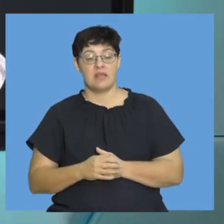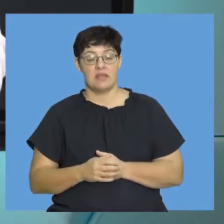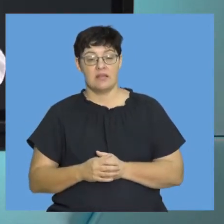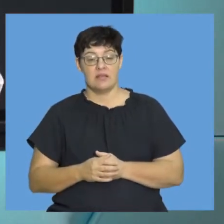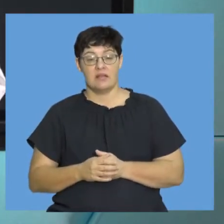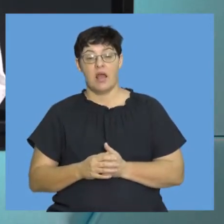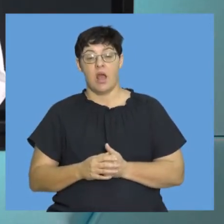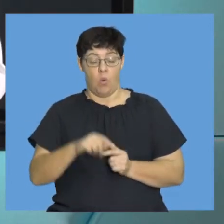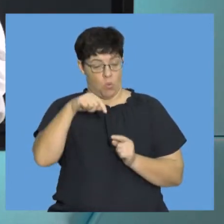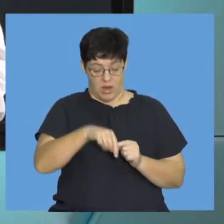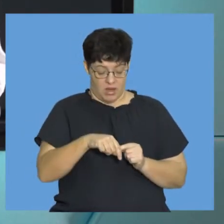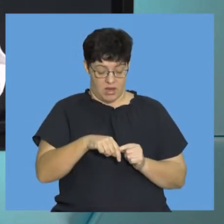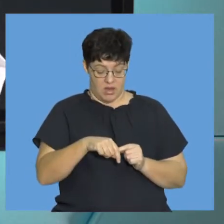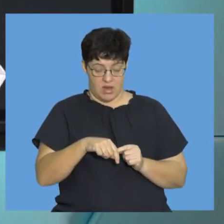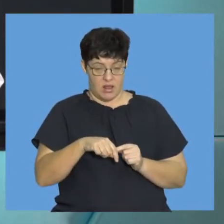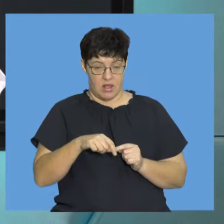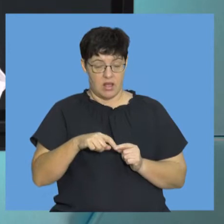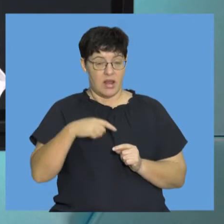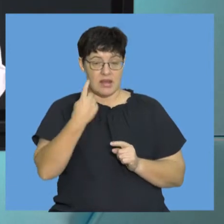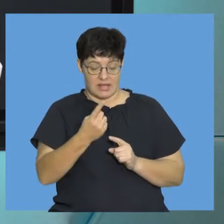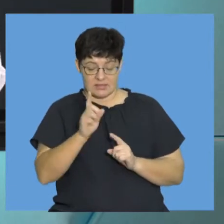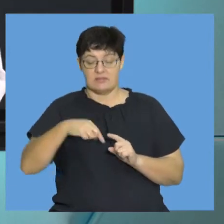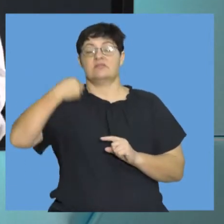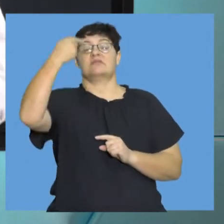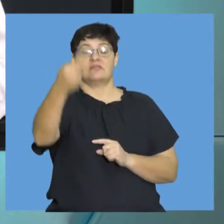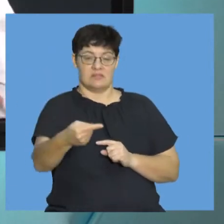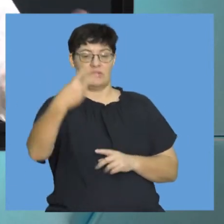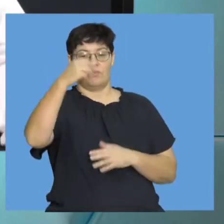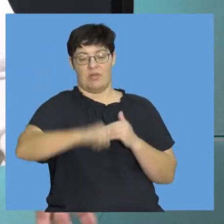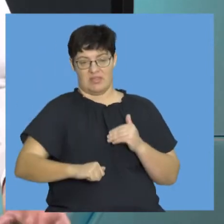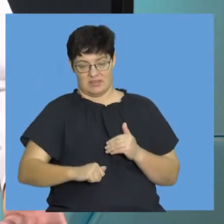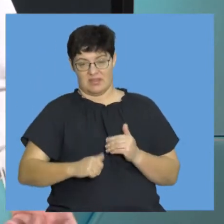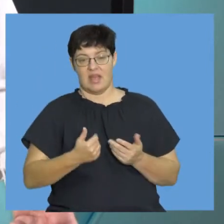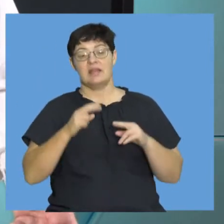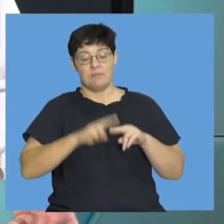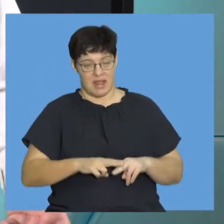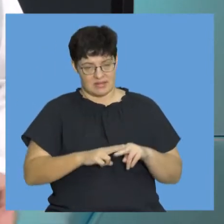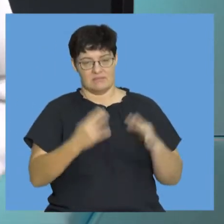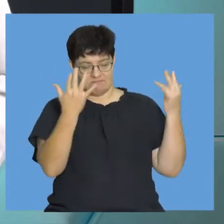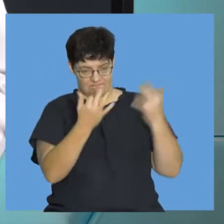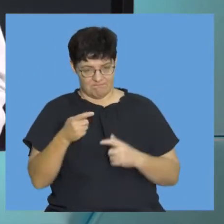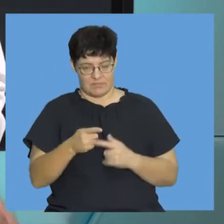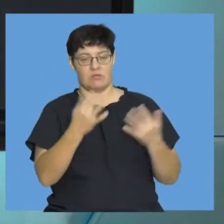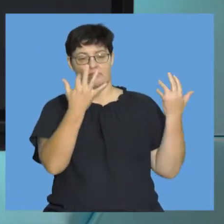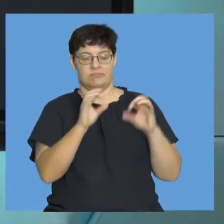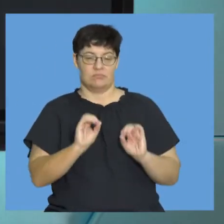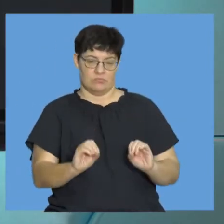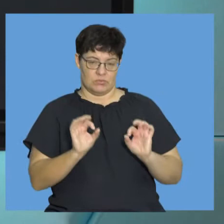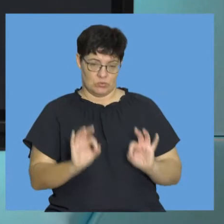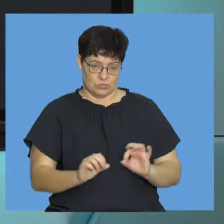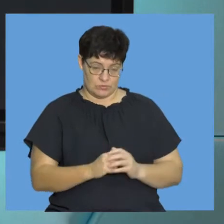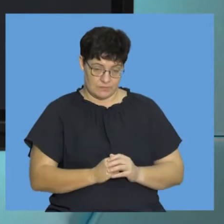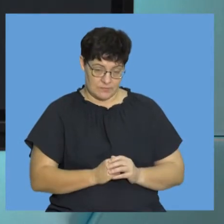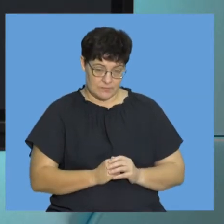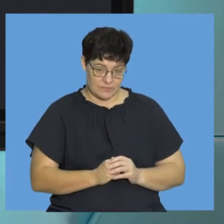after, and therefore you then make the calculation dependent on your calculations. So clearly you can see